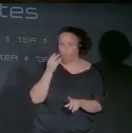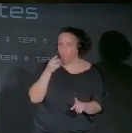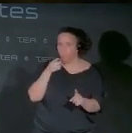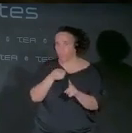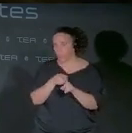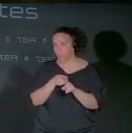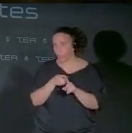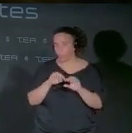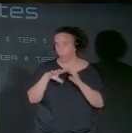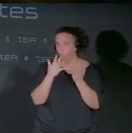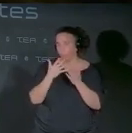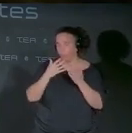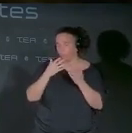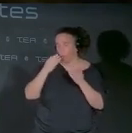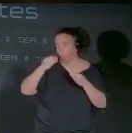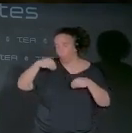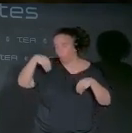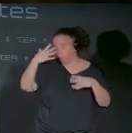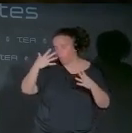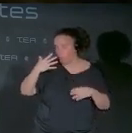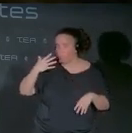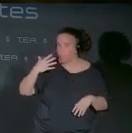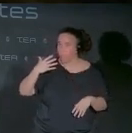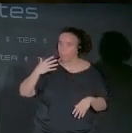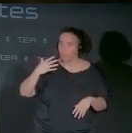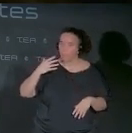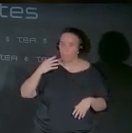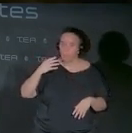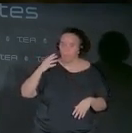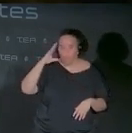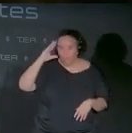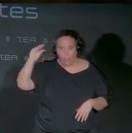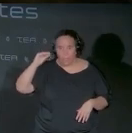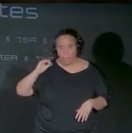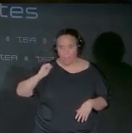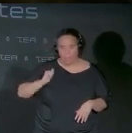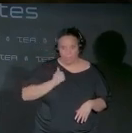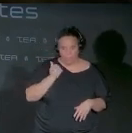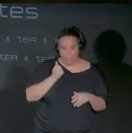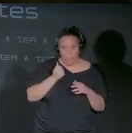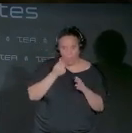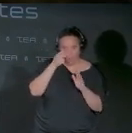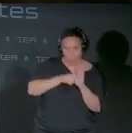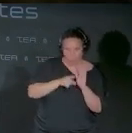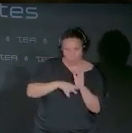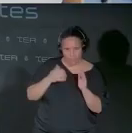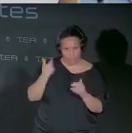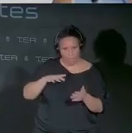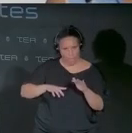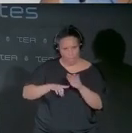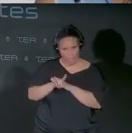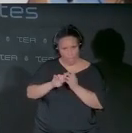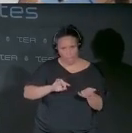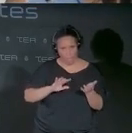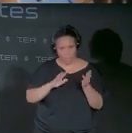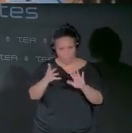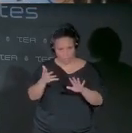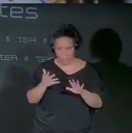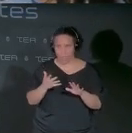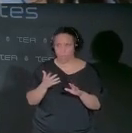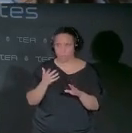enough? I'm also partially looking for an answer on AI-generated content, because if you want to populate